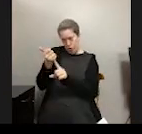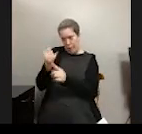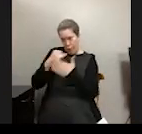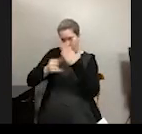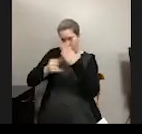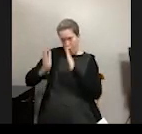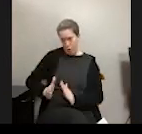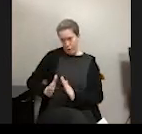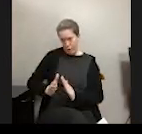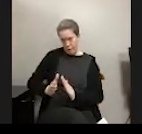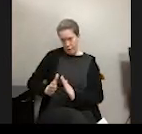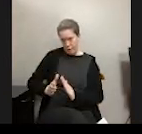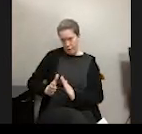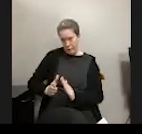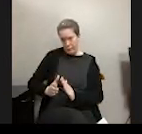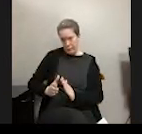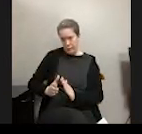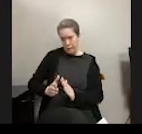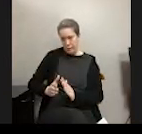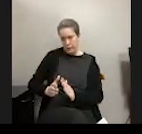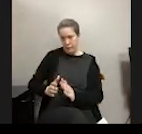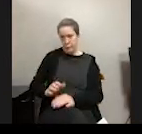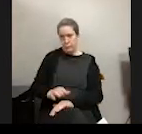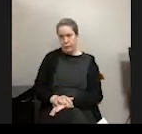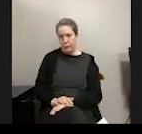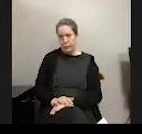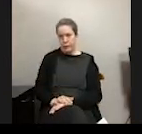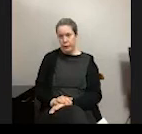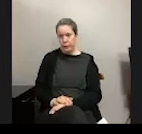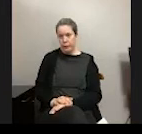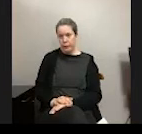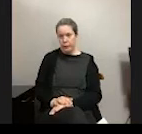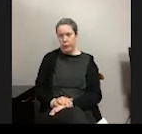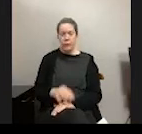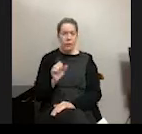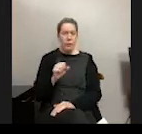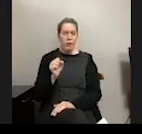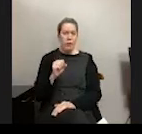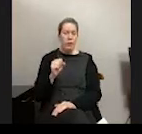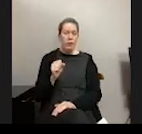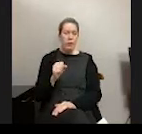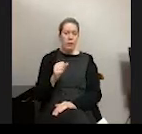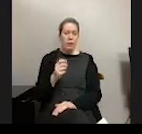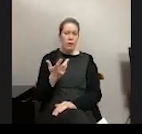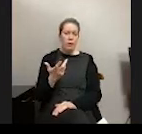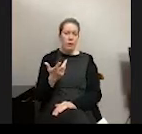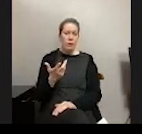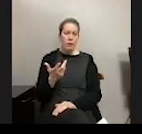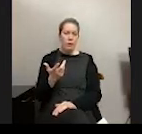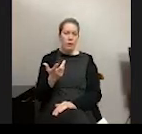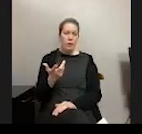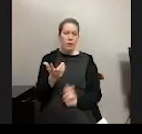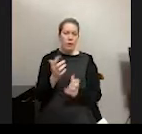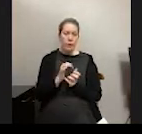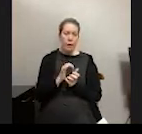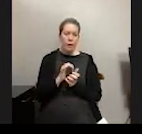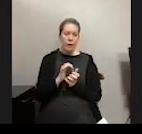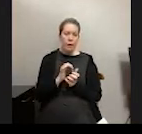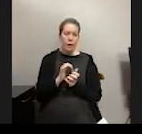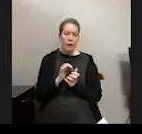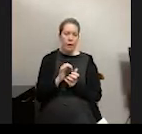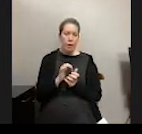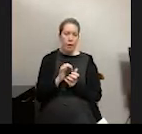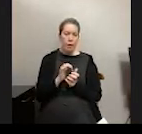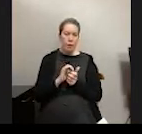being public art and projects that you're currently working on. Yeah, and I suppose too, just with the collective mental health, one thing I'm really keen to do with